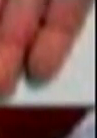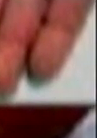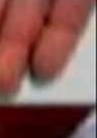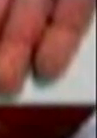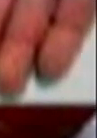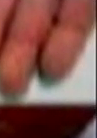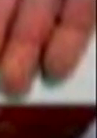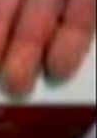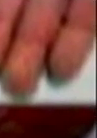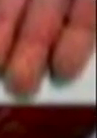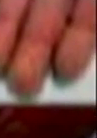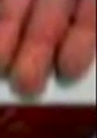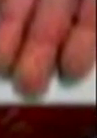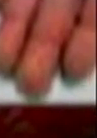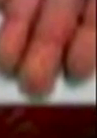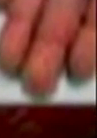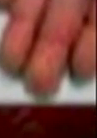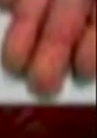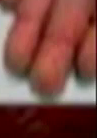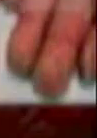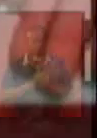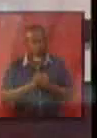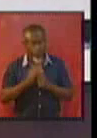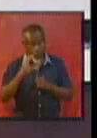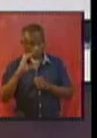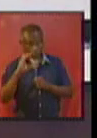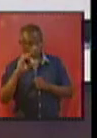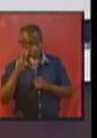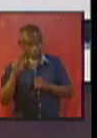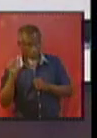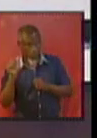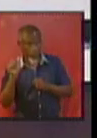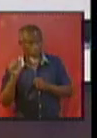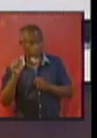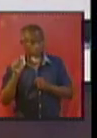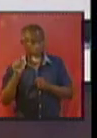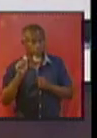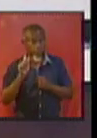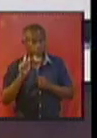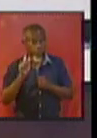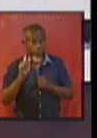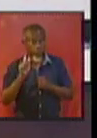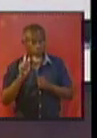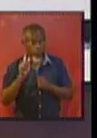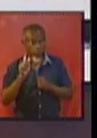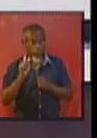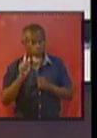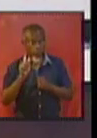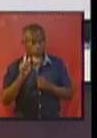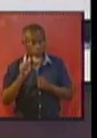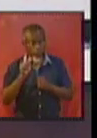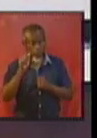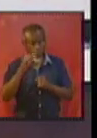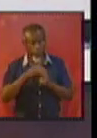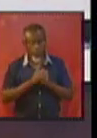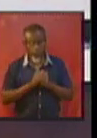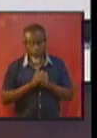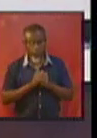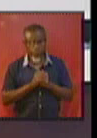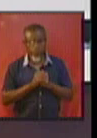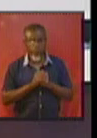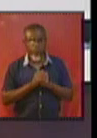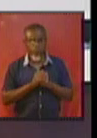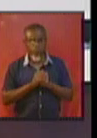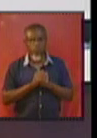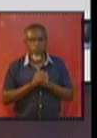disease. But remember, with MIS-C, it's in the inflammatory aspect, and therefore it's